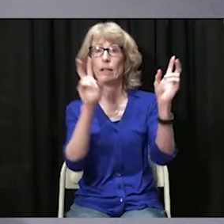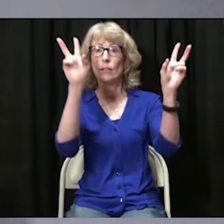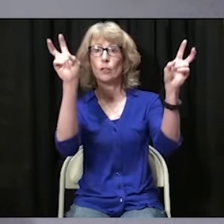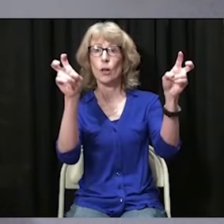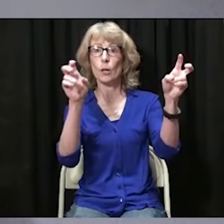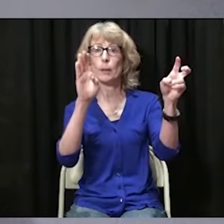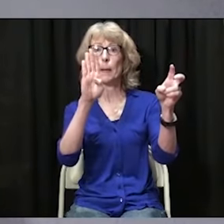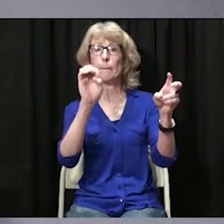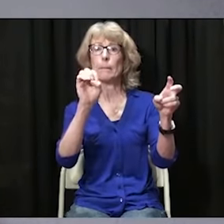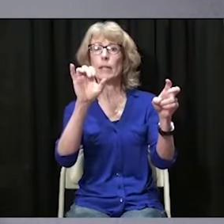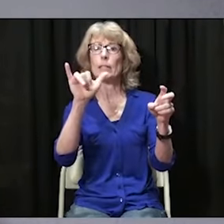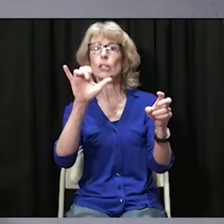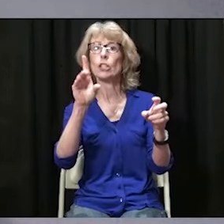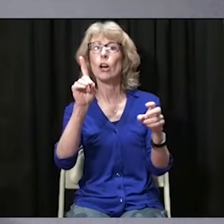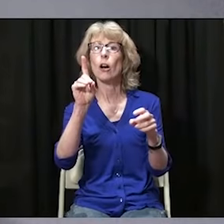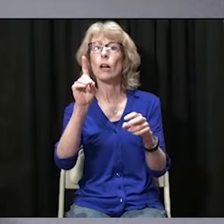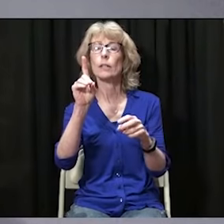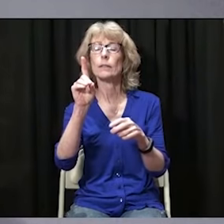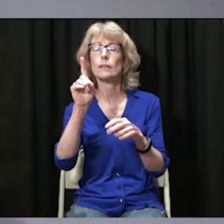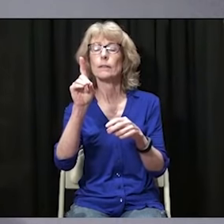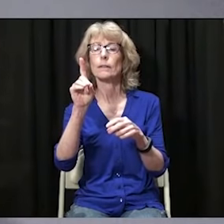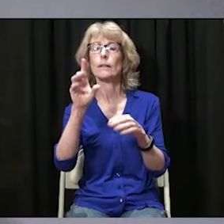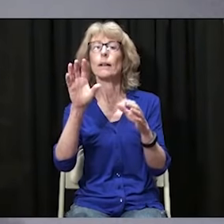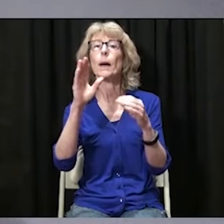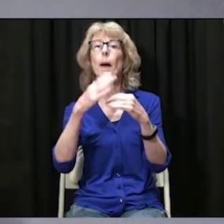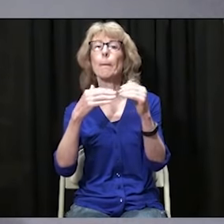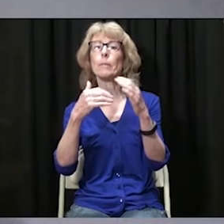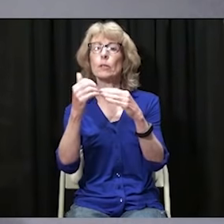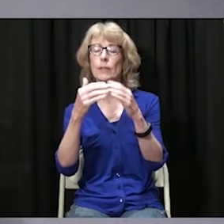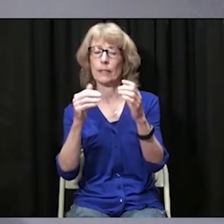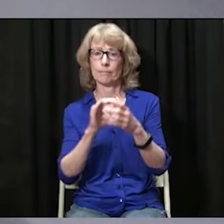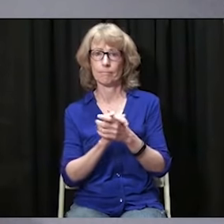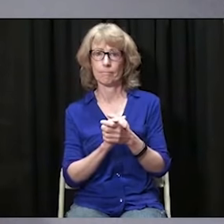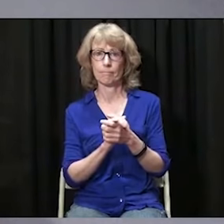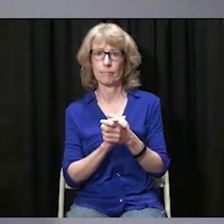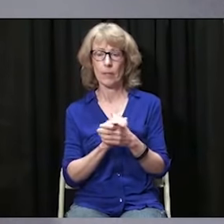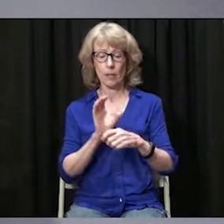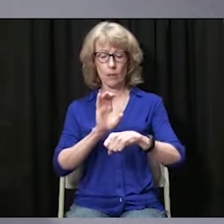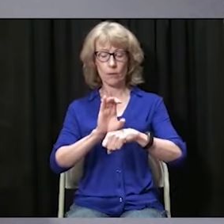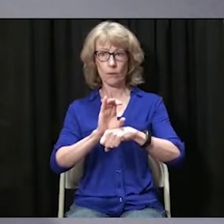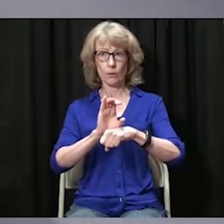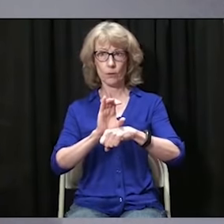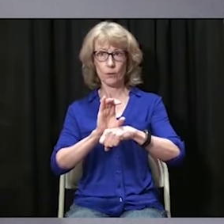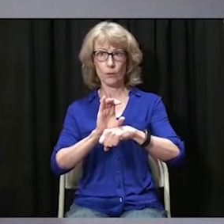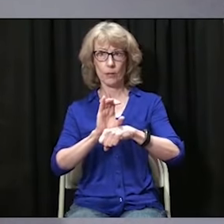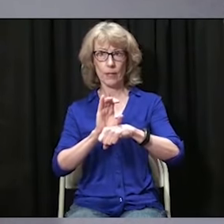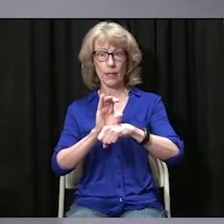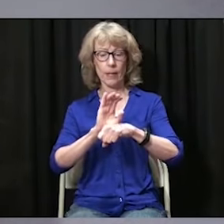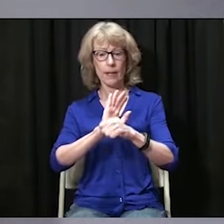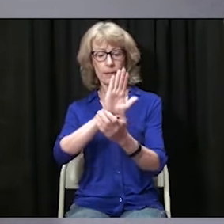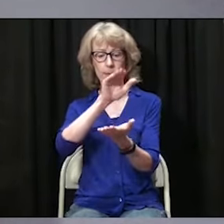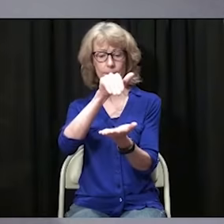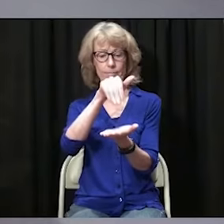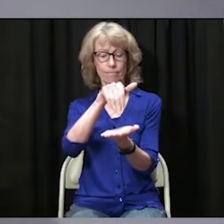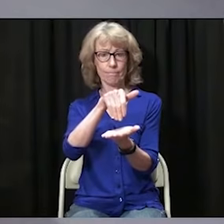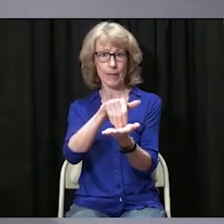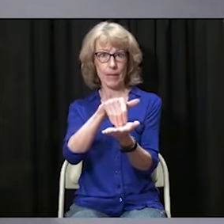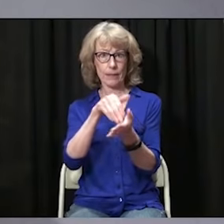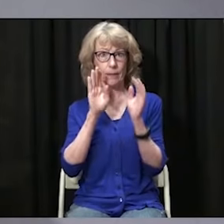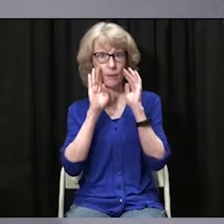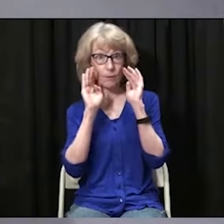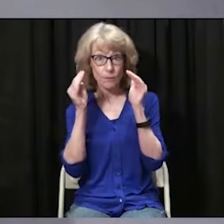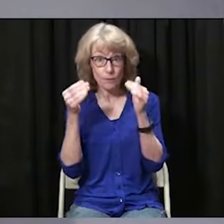is, the church is one of the central images and the central ideas in the whole